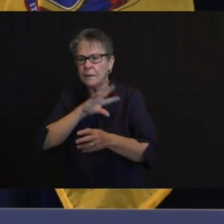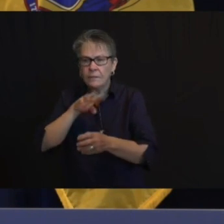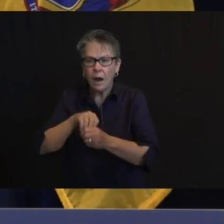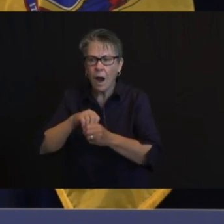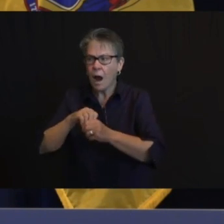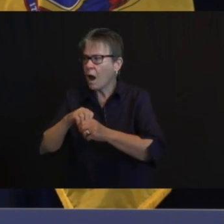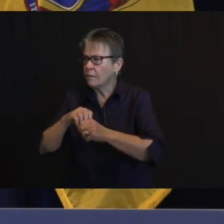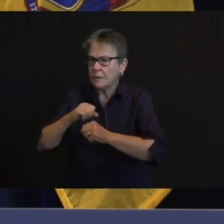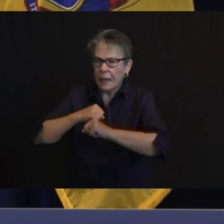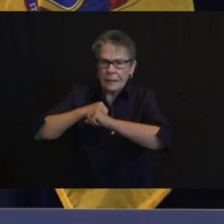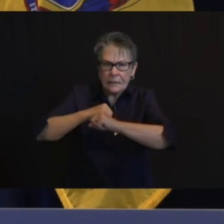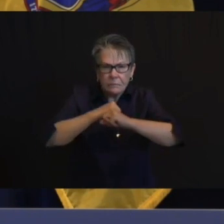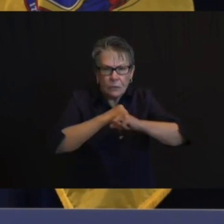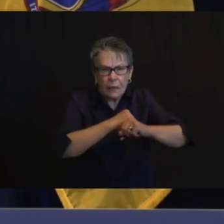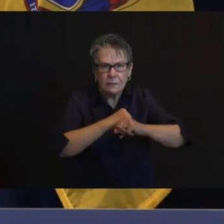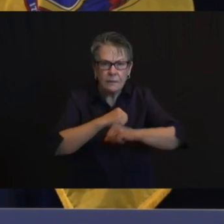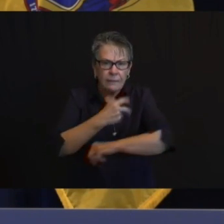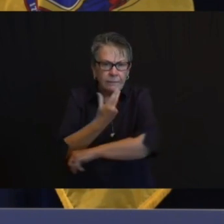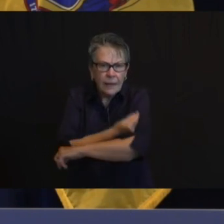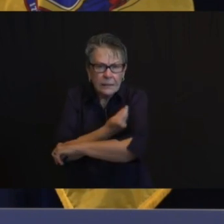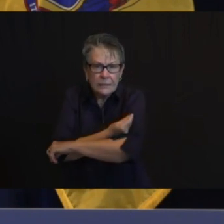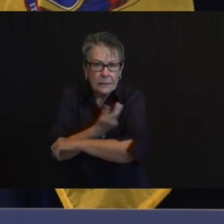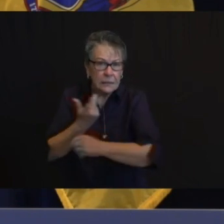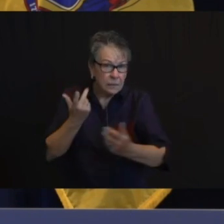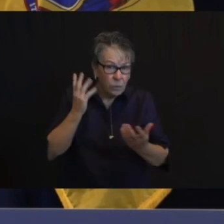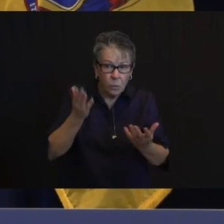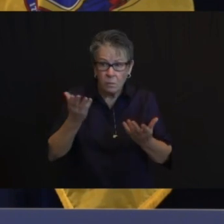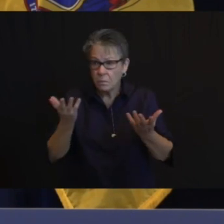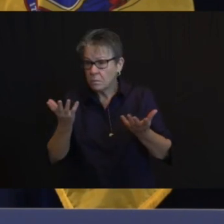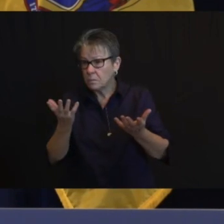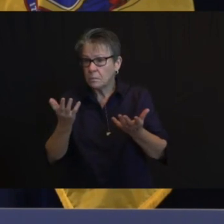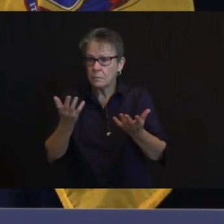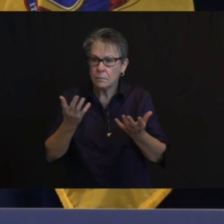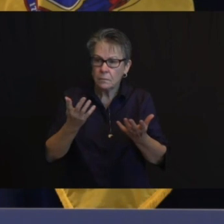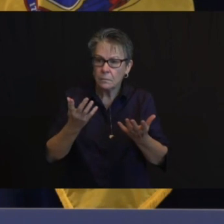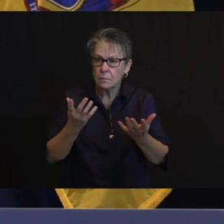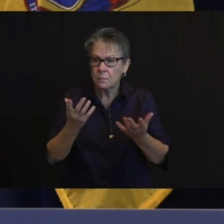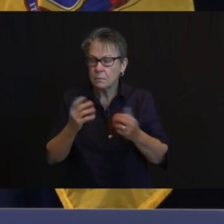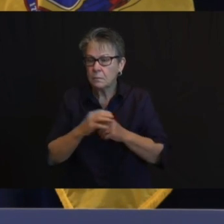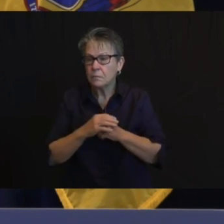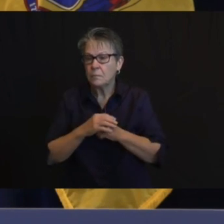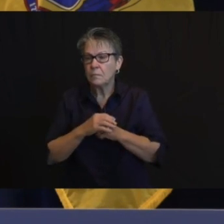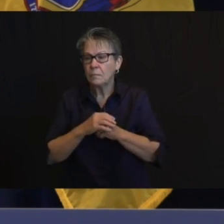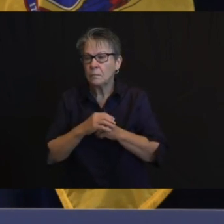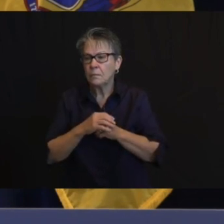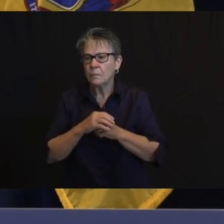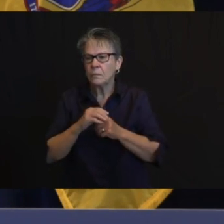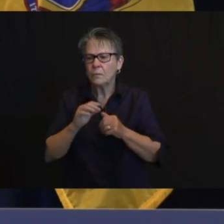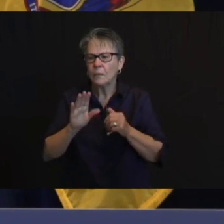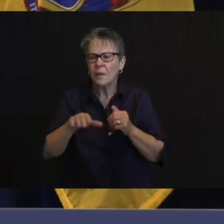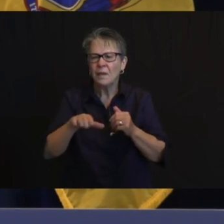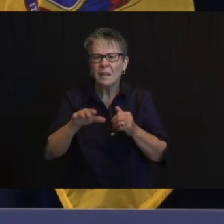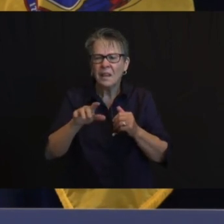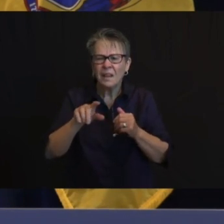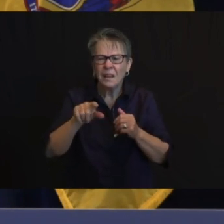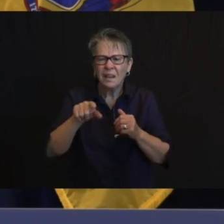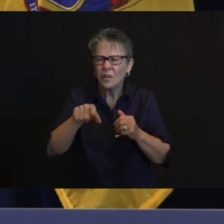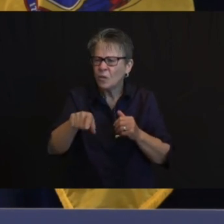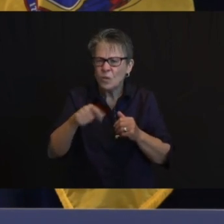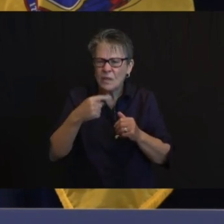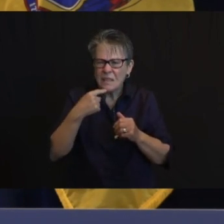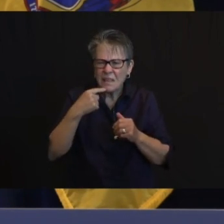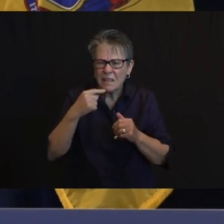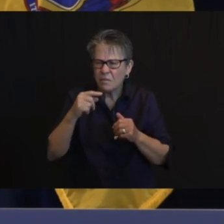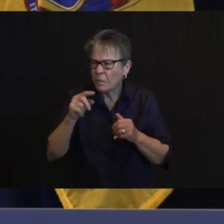give us any details on the date and location of that dinner where the women accosted you and your family? Can you tell us what happened before and after